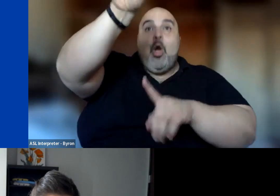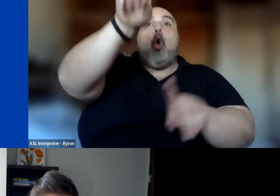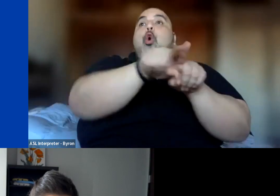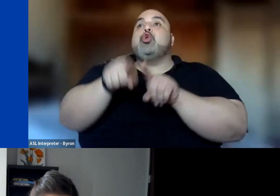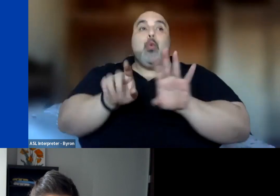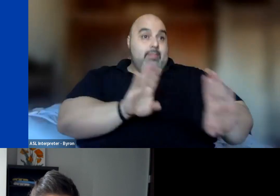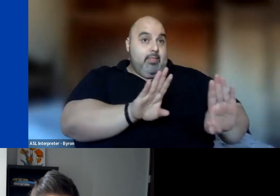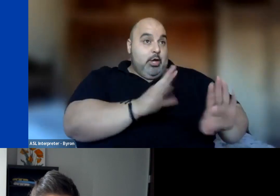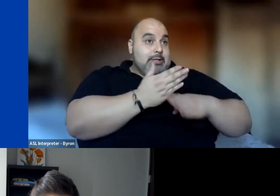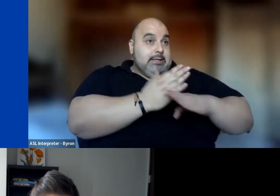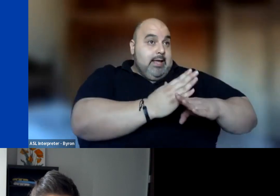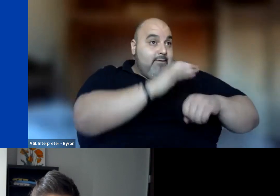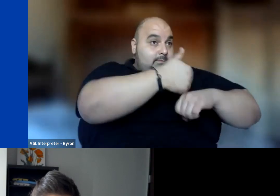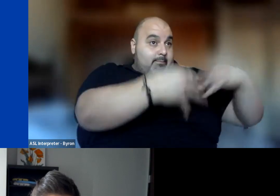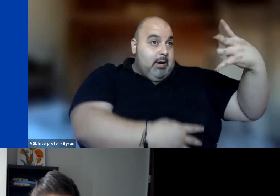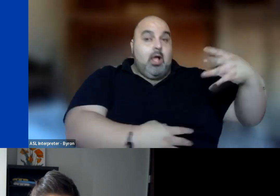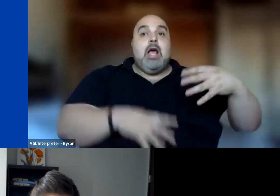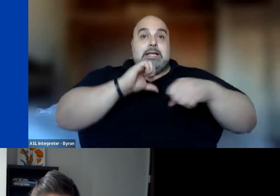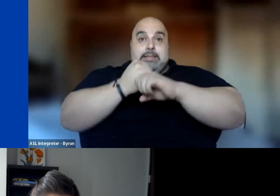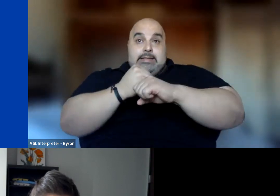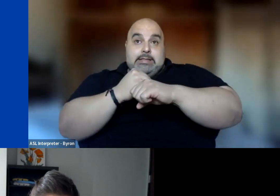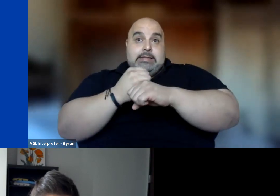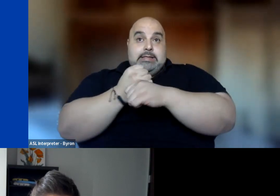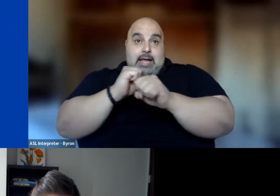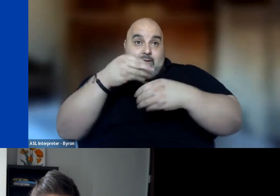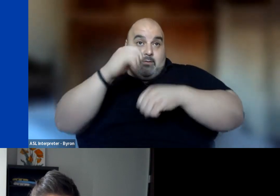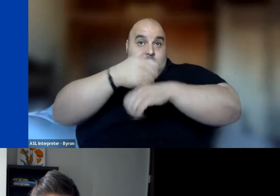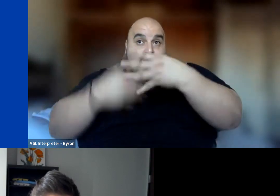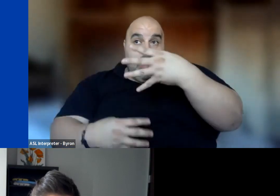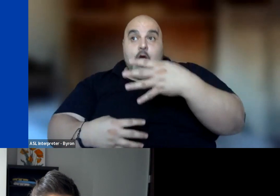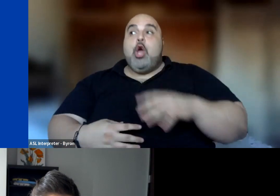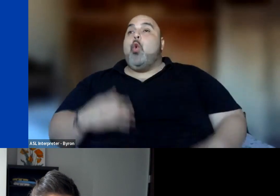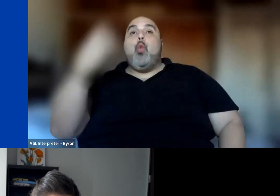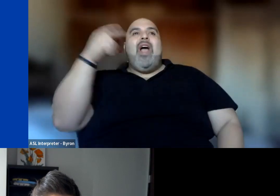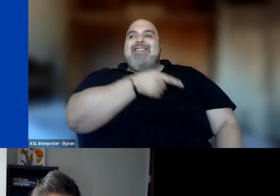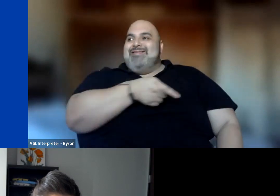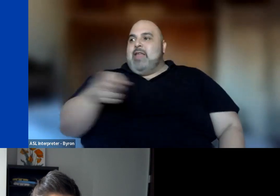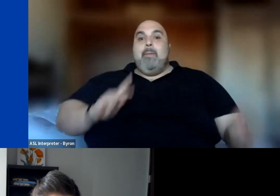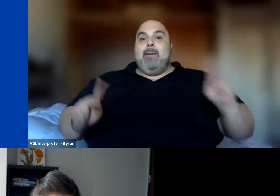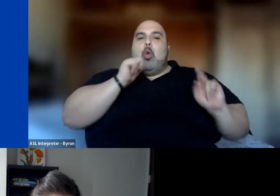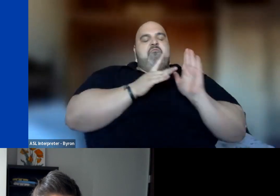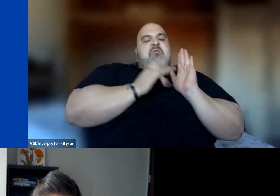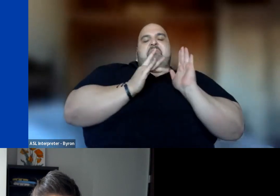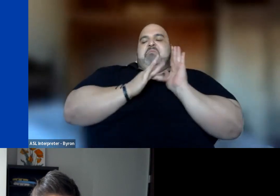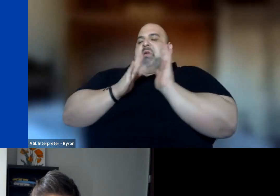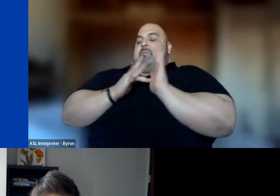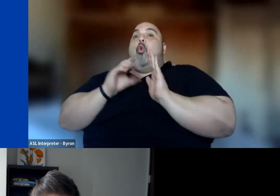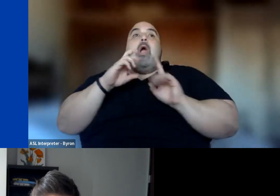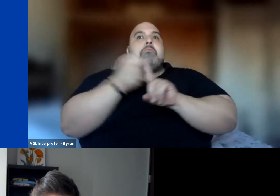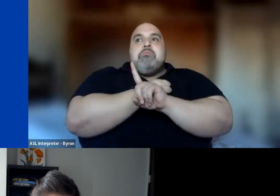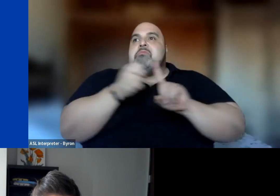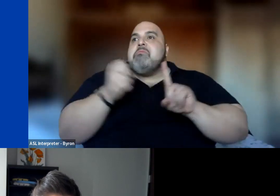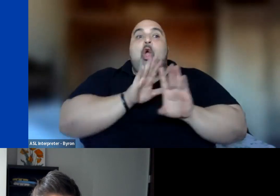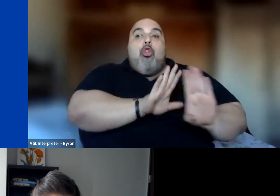ensuring that those who are subject to potential abuse have their rights, have their needs